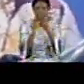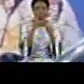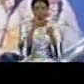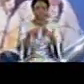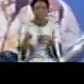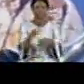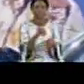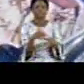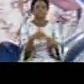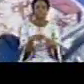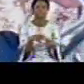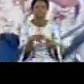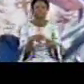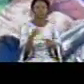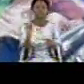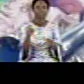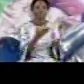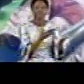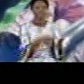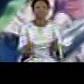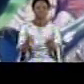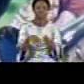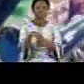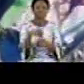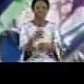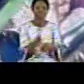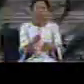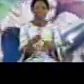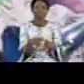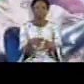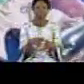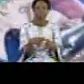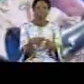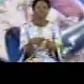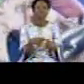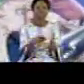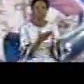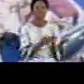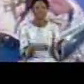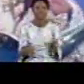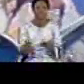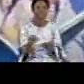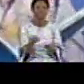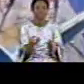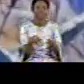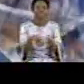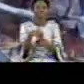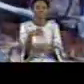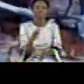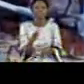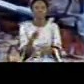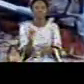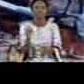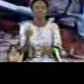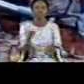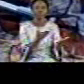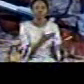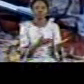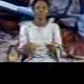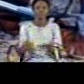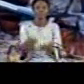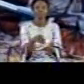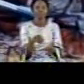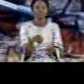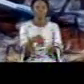yes bring them out bring them up bring them out bring them out yes bring them out